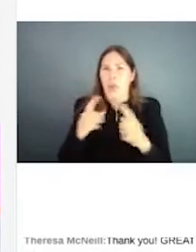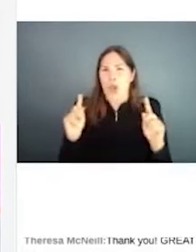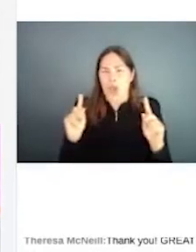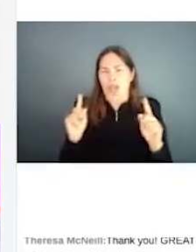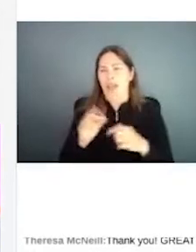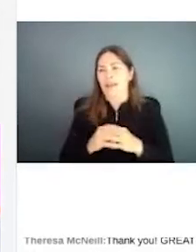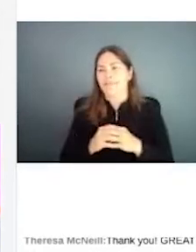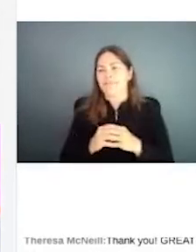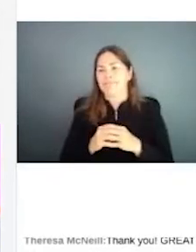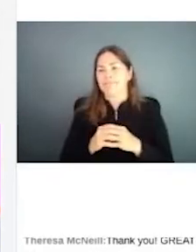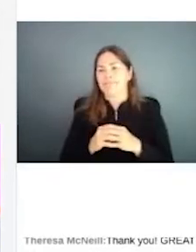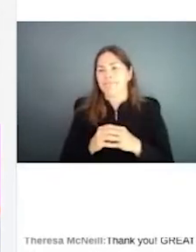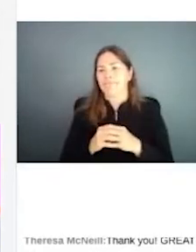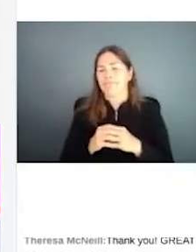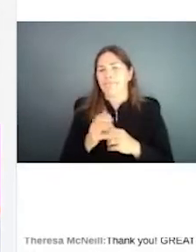And